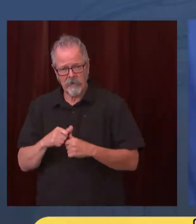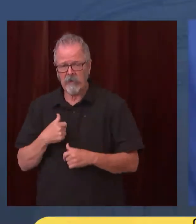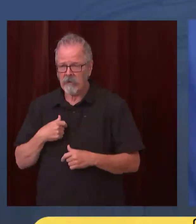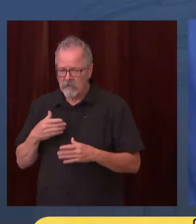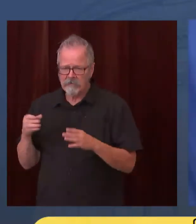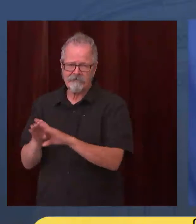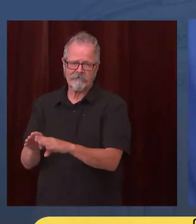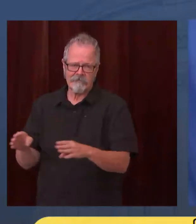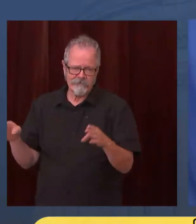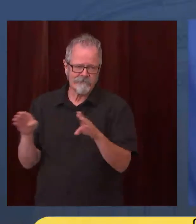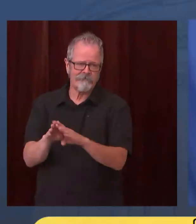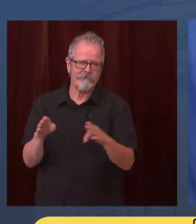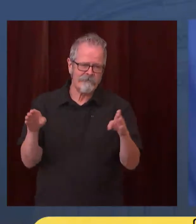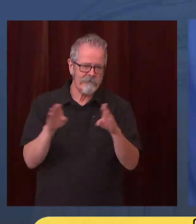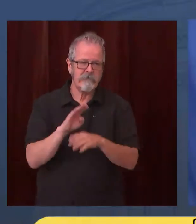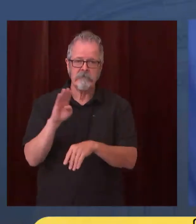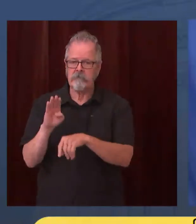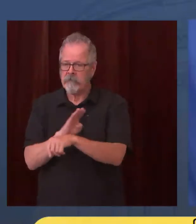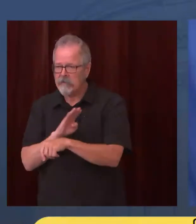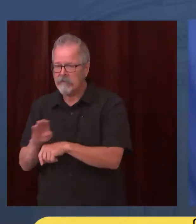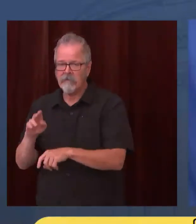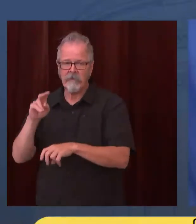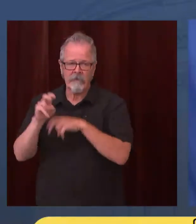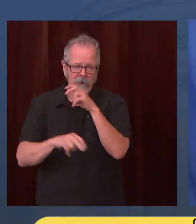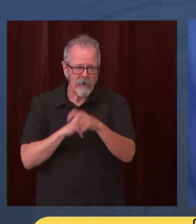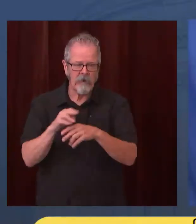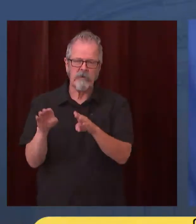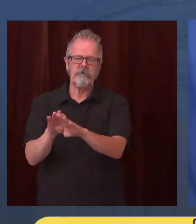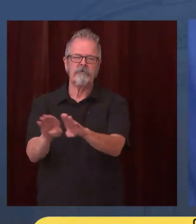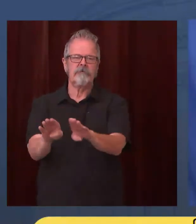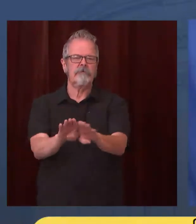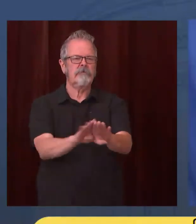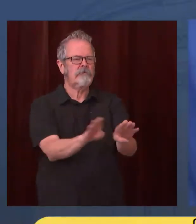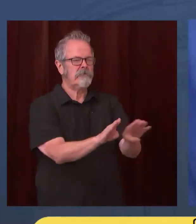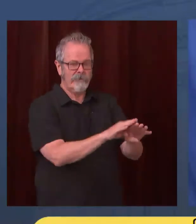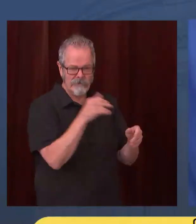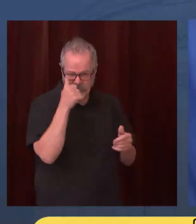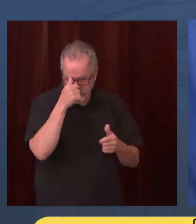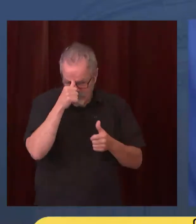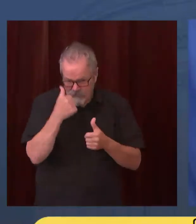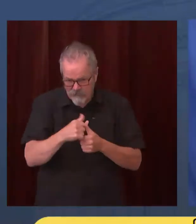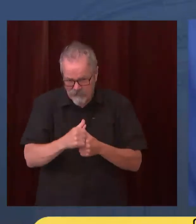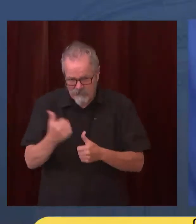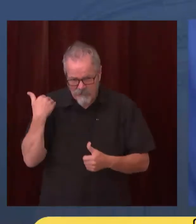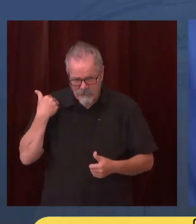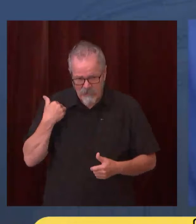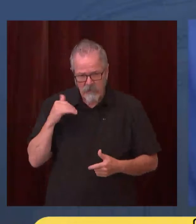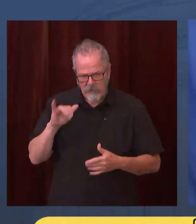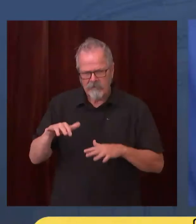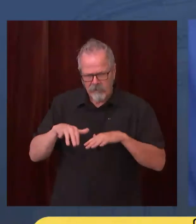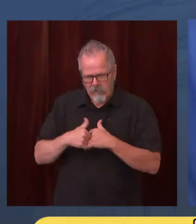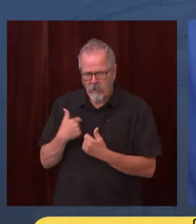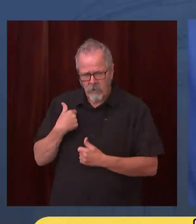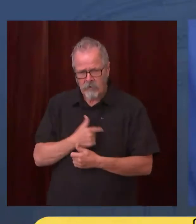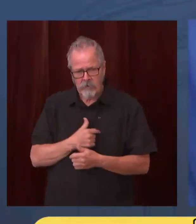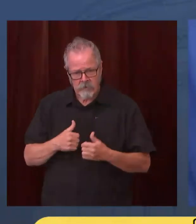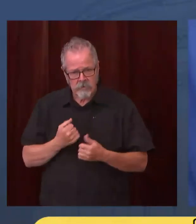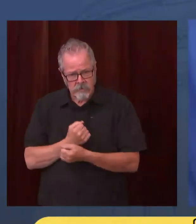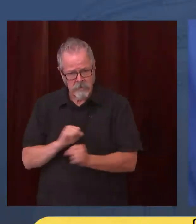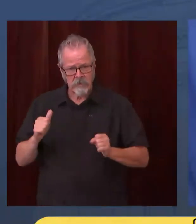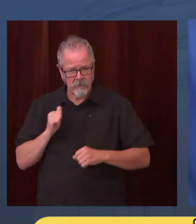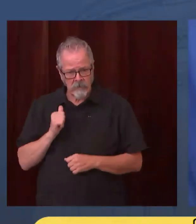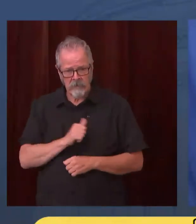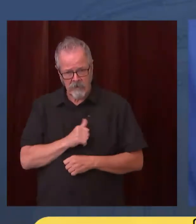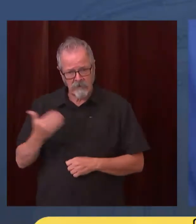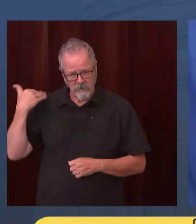open. That's the thing we had to do to save ourselves from this rampaging pandemic. Now we've got a vaccine